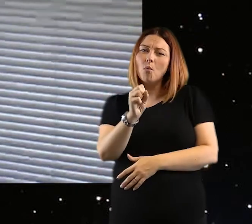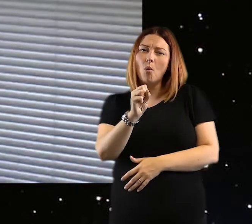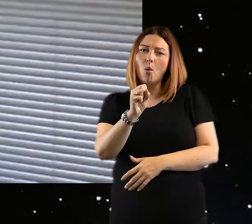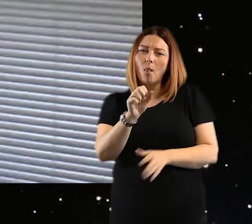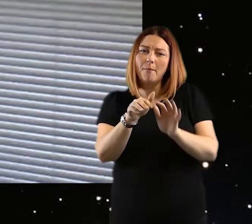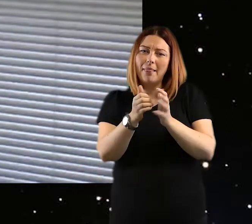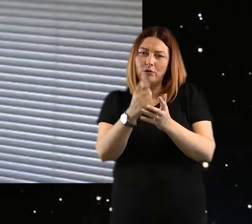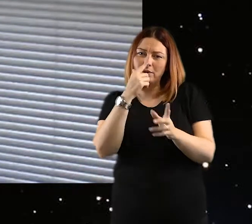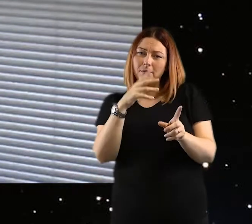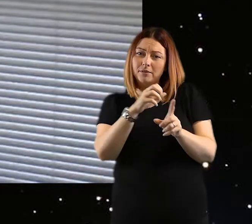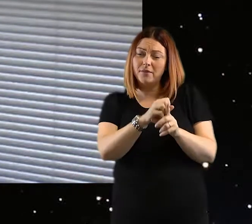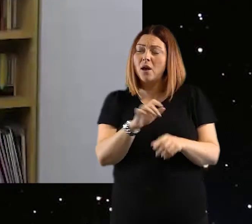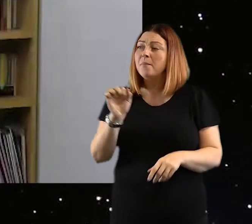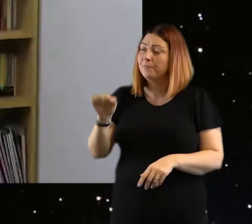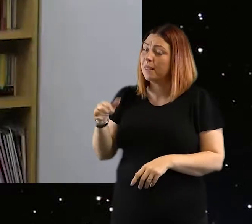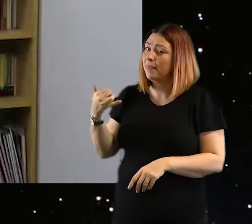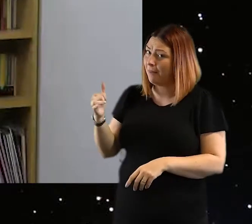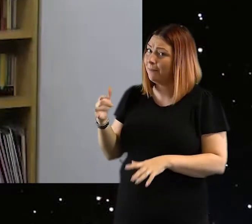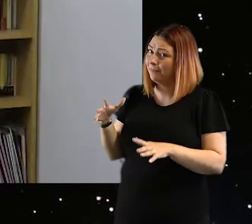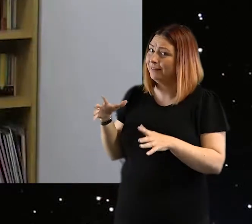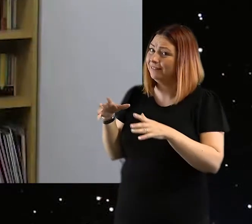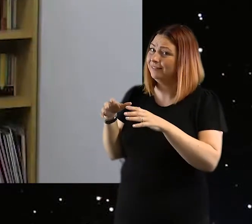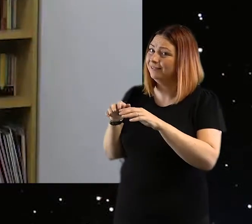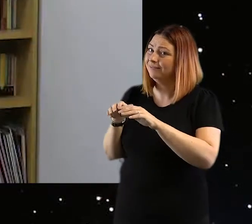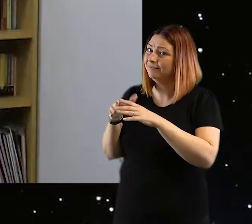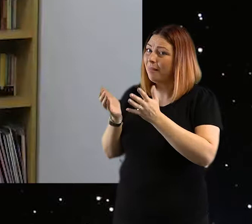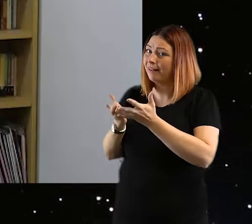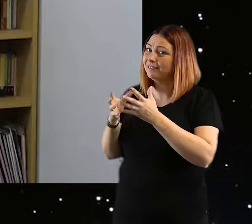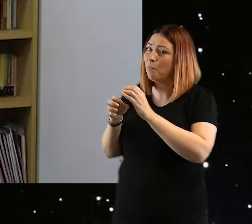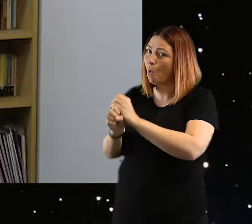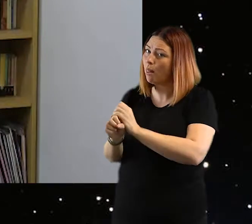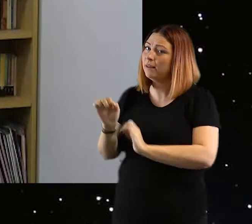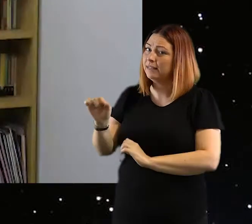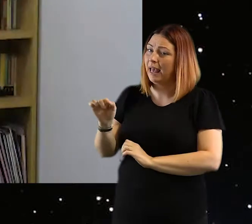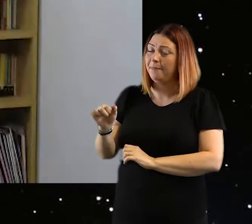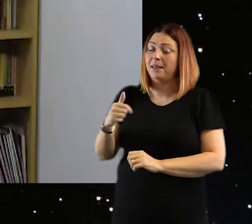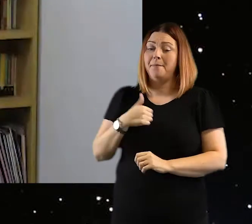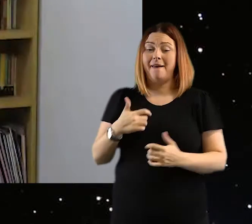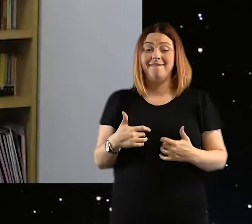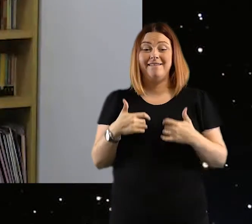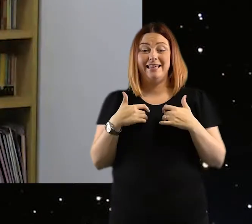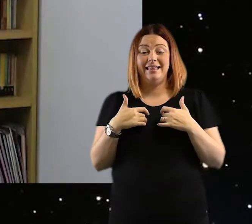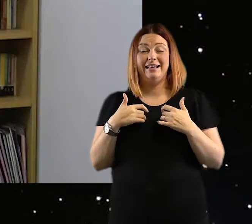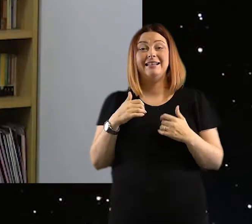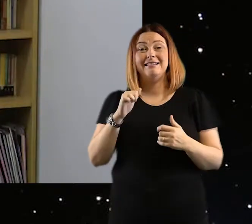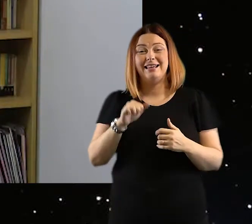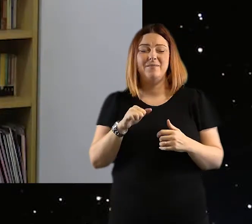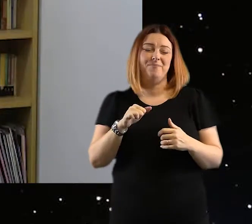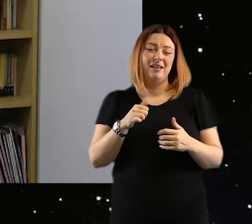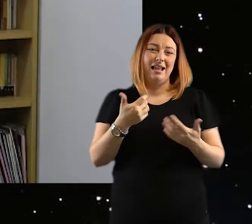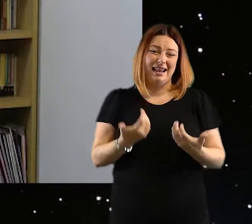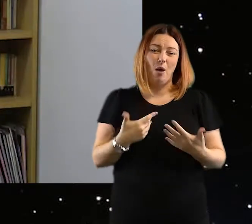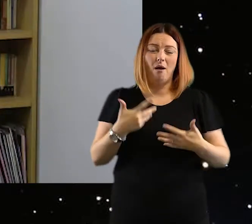be smaller planets. Maybe smaller. Yeah. I mean, my inclination is to think that we're in sort of a small number